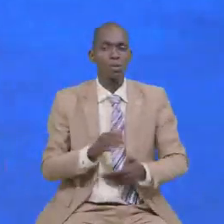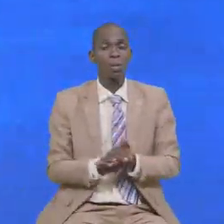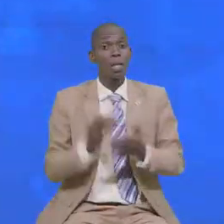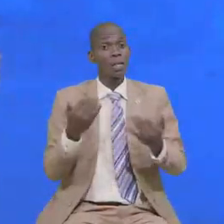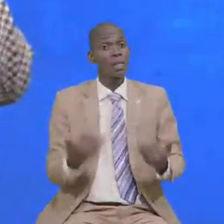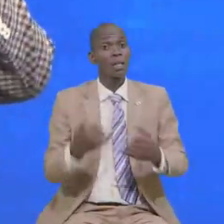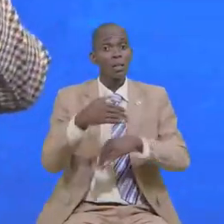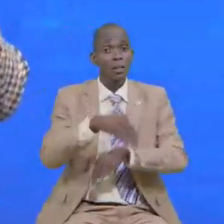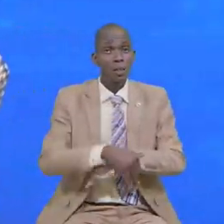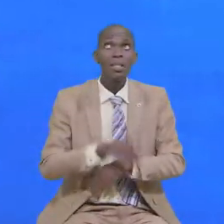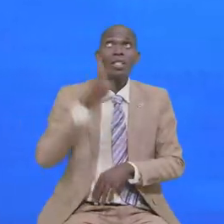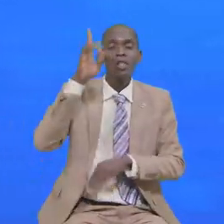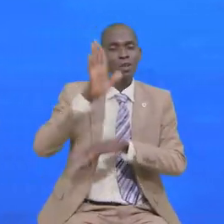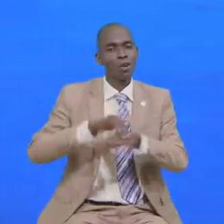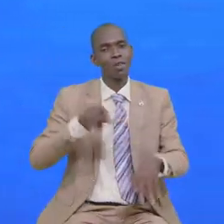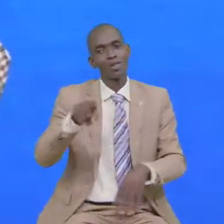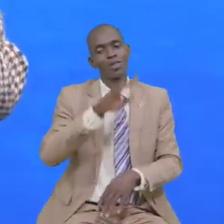Tonight, he calls you son.